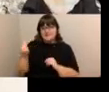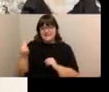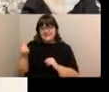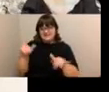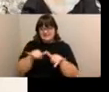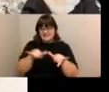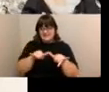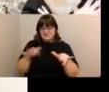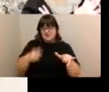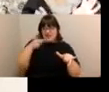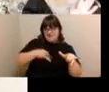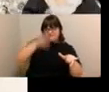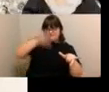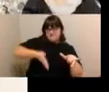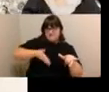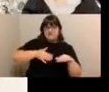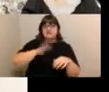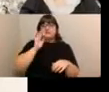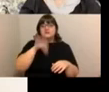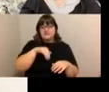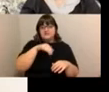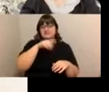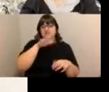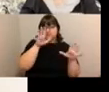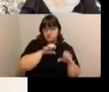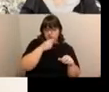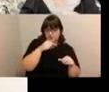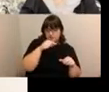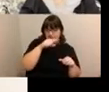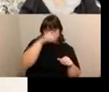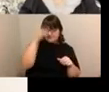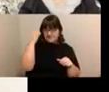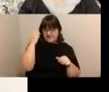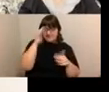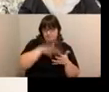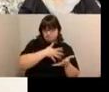dark green and black plaid. And there are